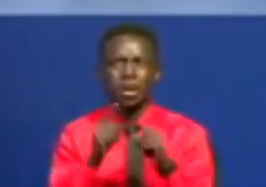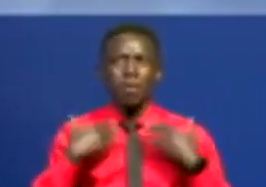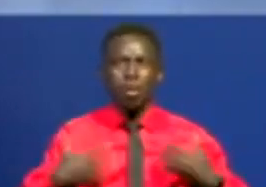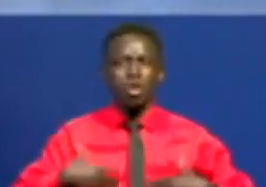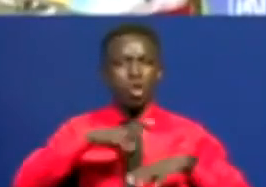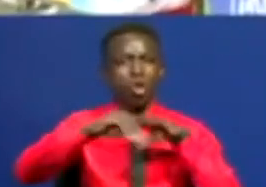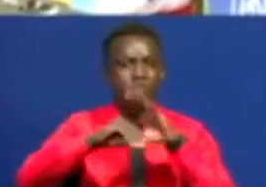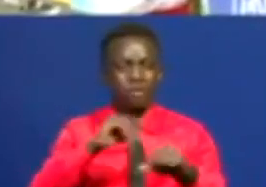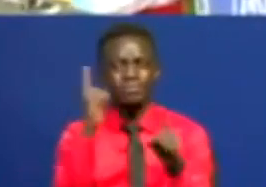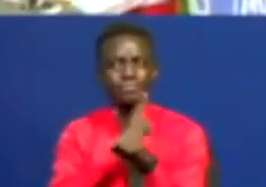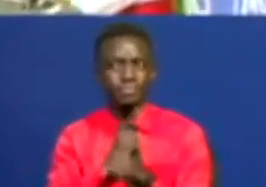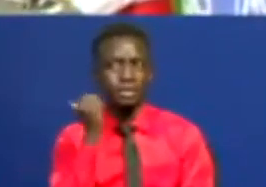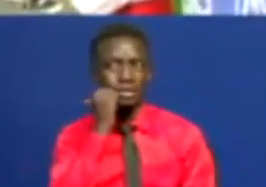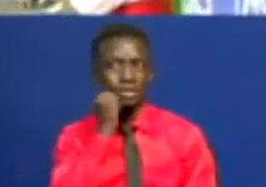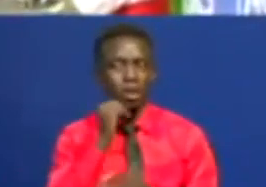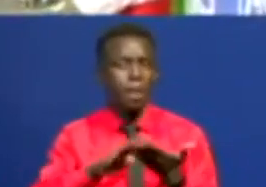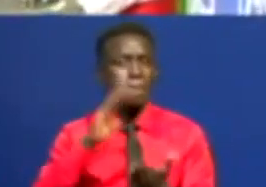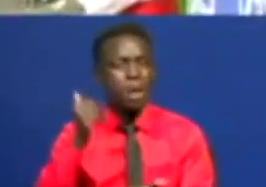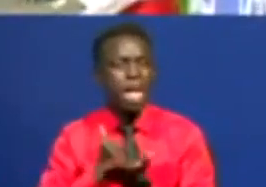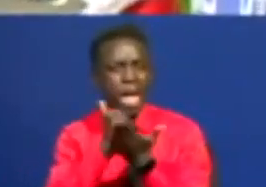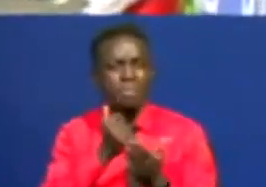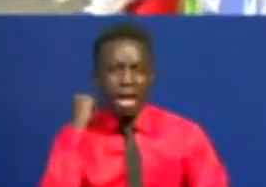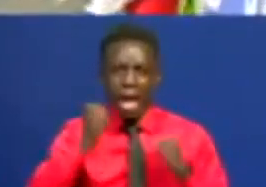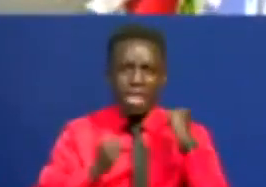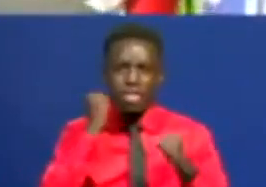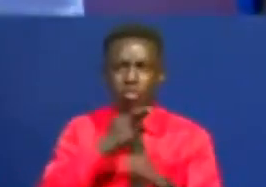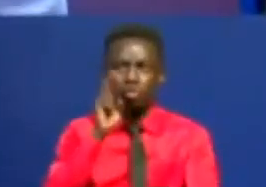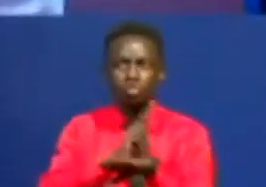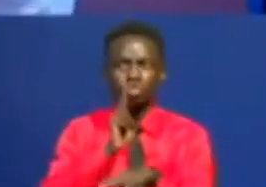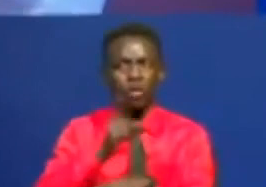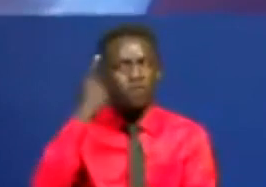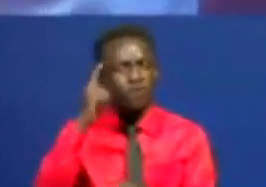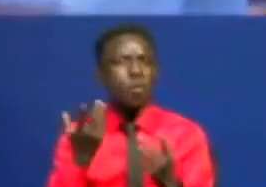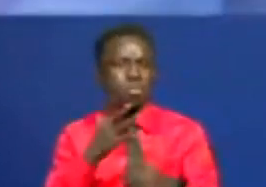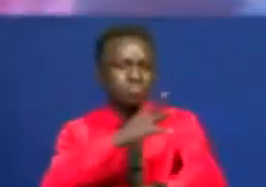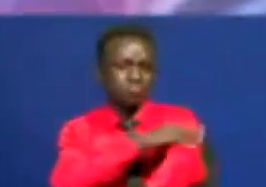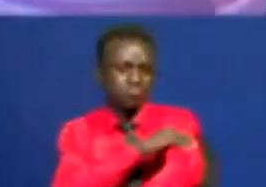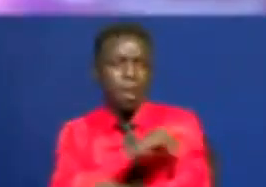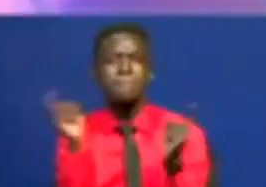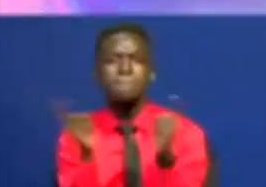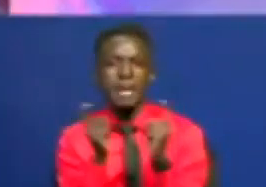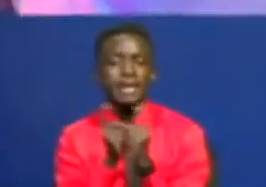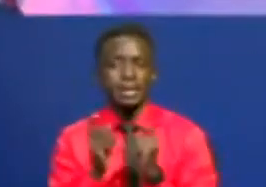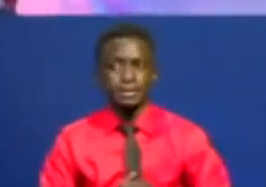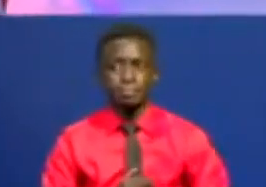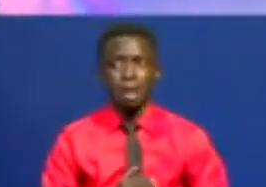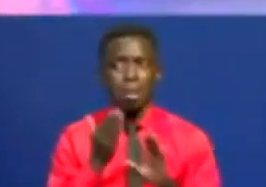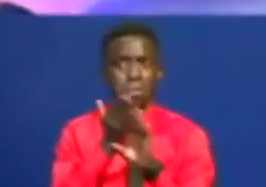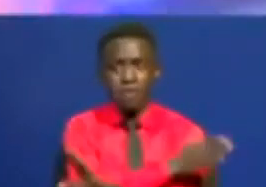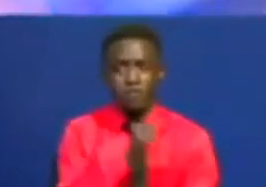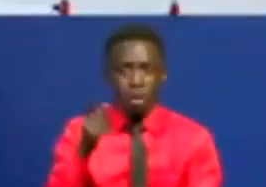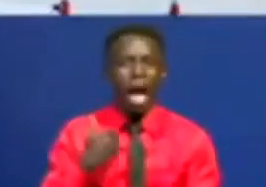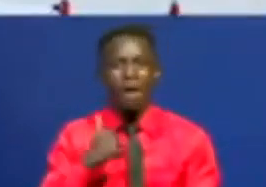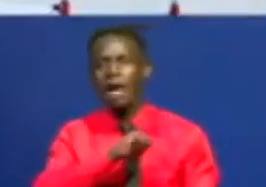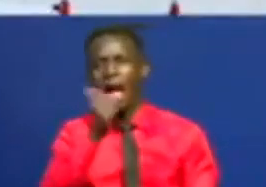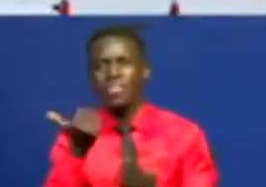cardiovascular diseases, especially athletes who use it for muscle pain. Before a session, there are several precautions to be